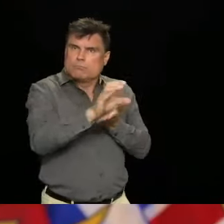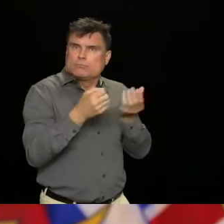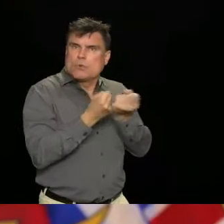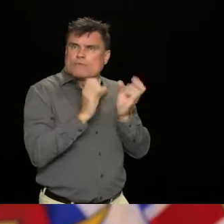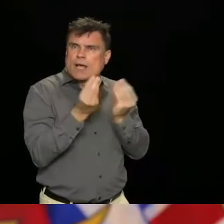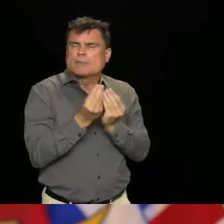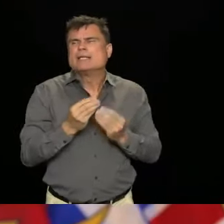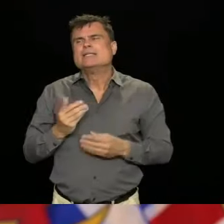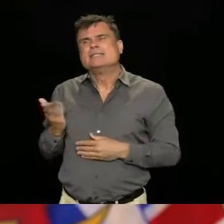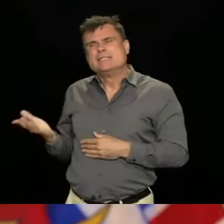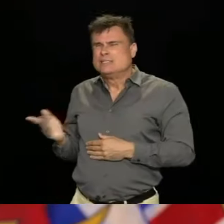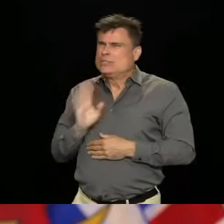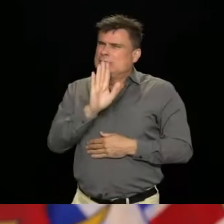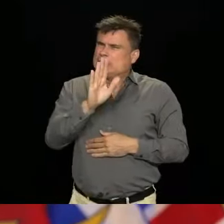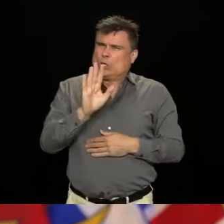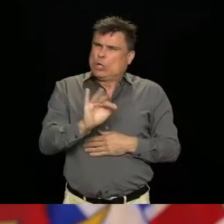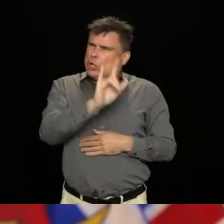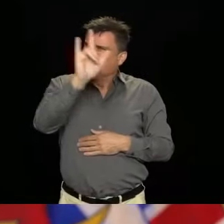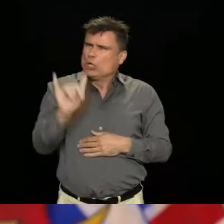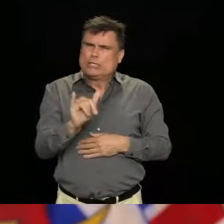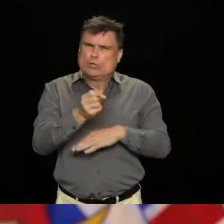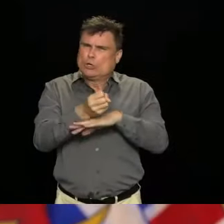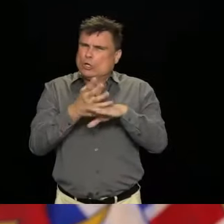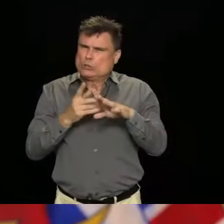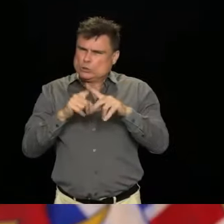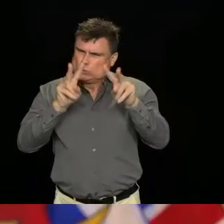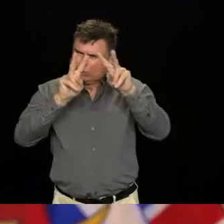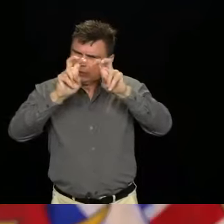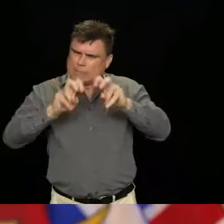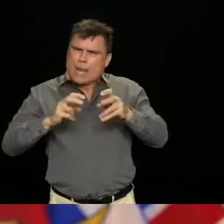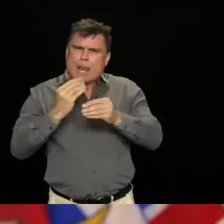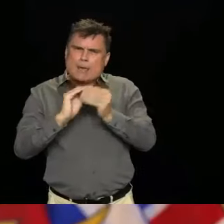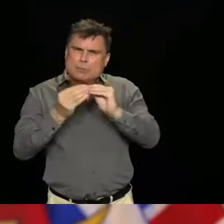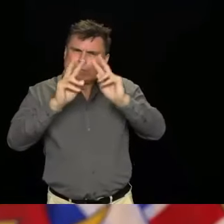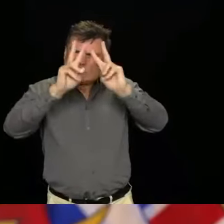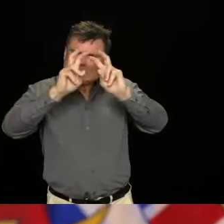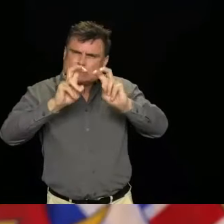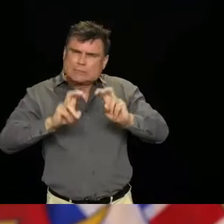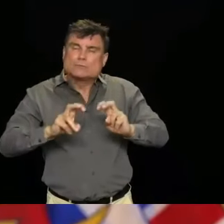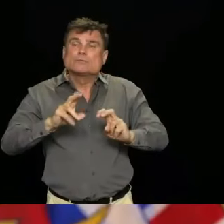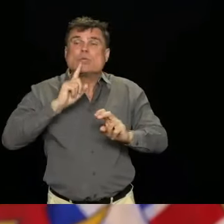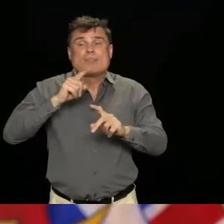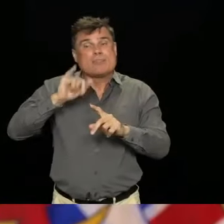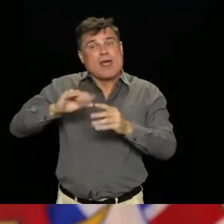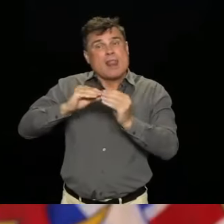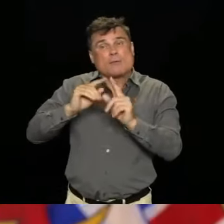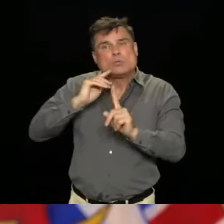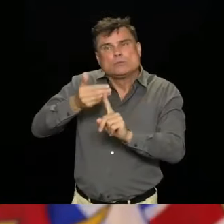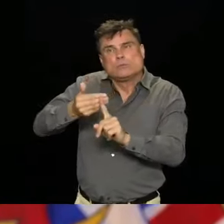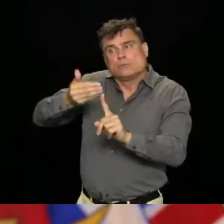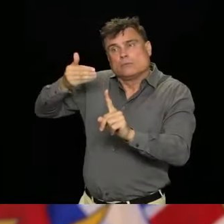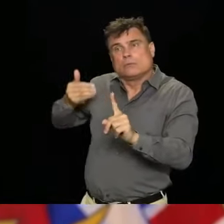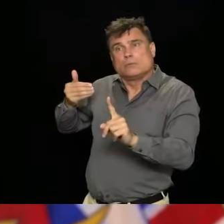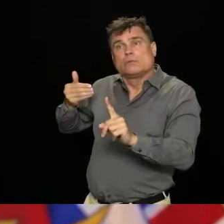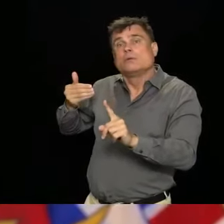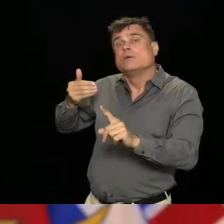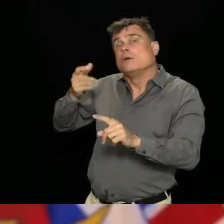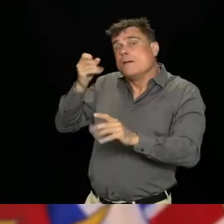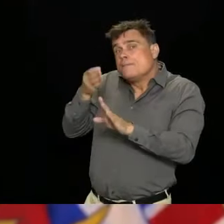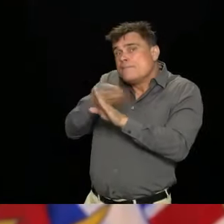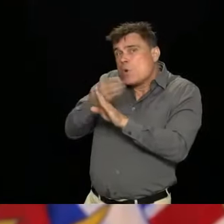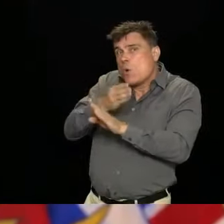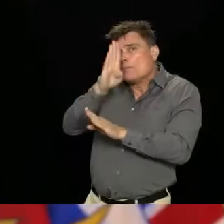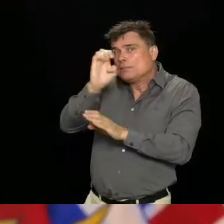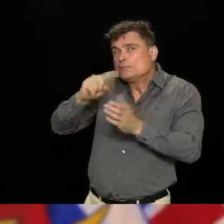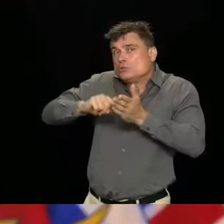think that's important to note when you look at these numbers. These numbers came before the restart had actually begun. So I think, as I've been